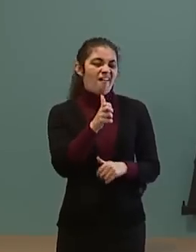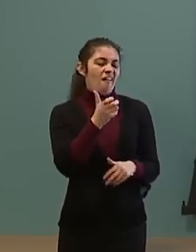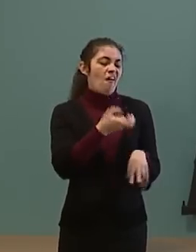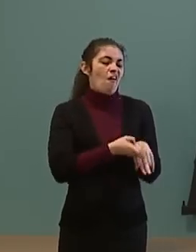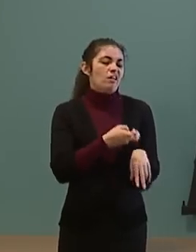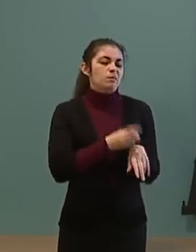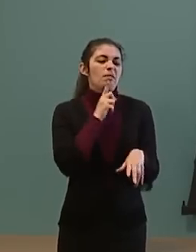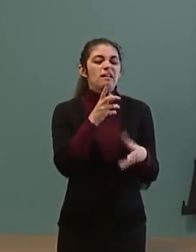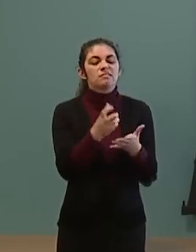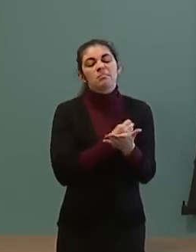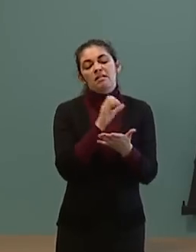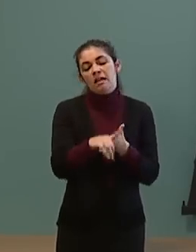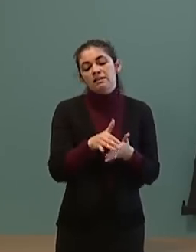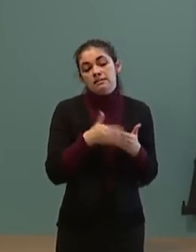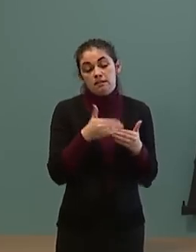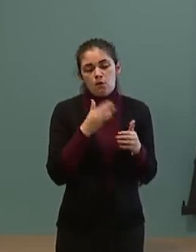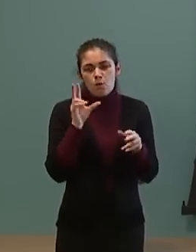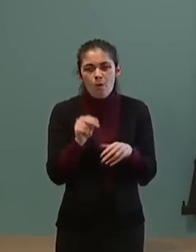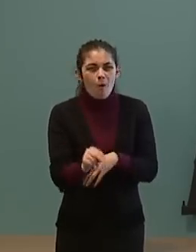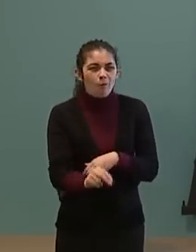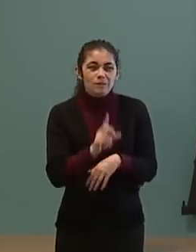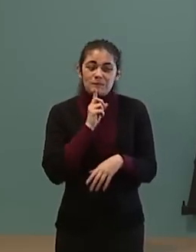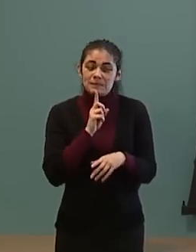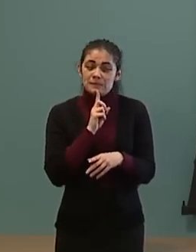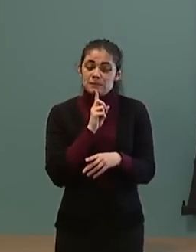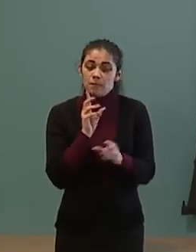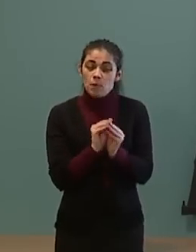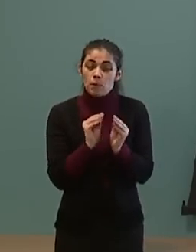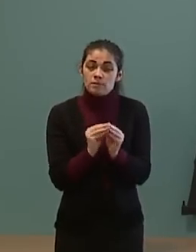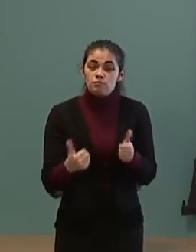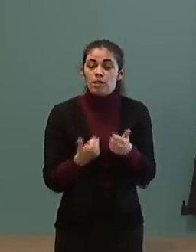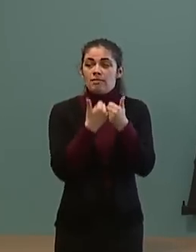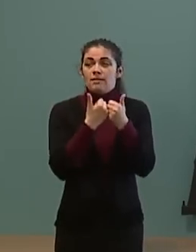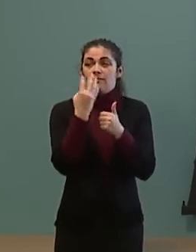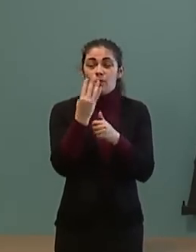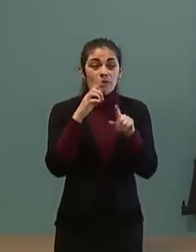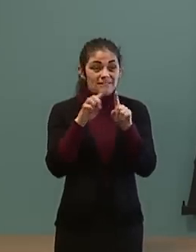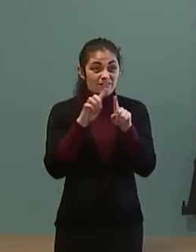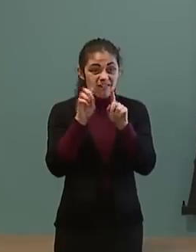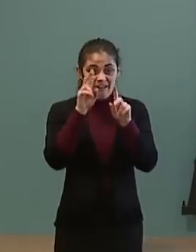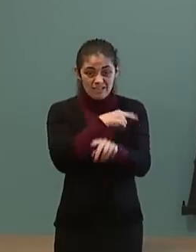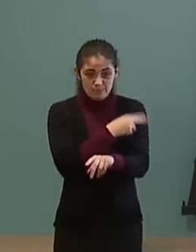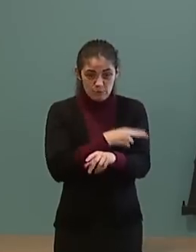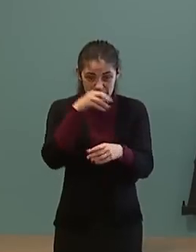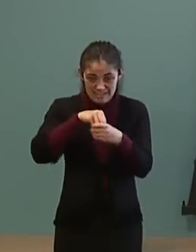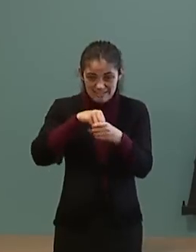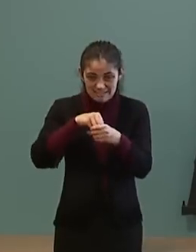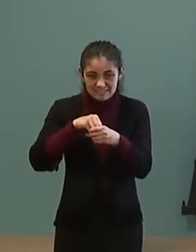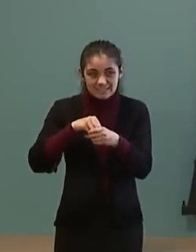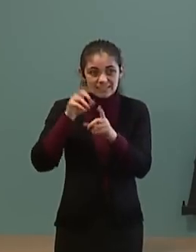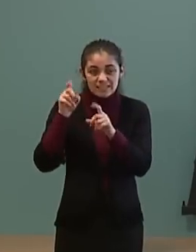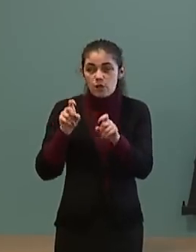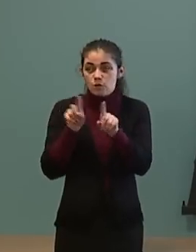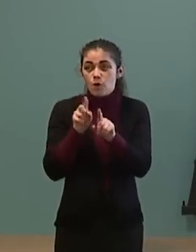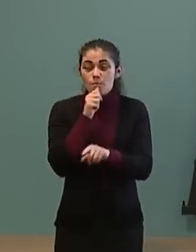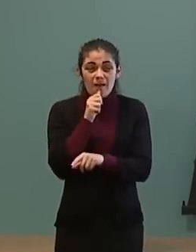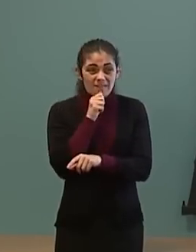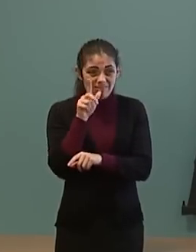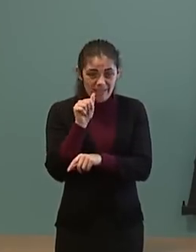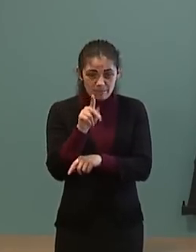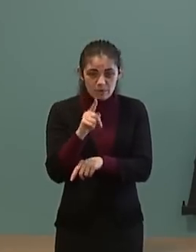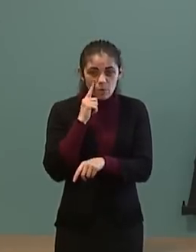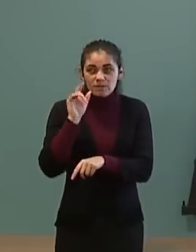number to obtain, it's actually kind of hard because we have 4 hospitals doing internal testing, but we also have private labs doing testing, and we